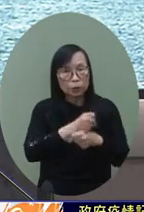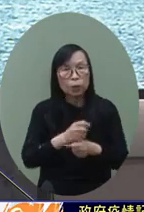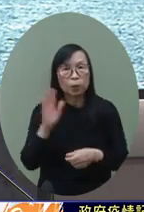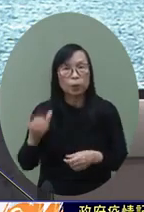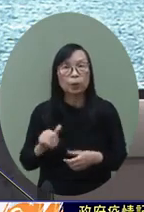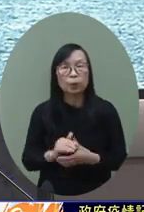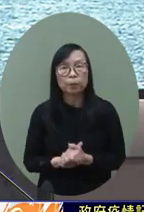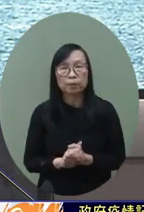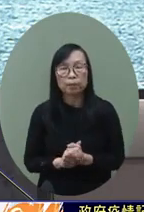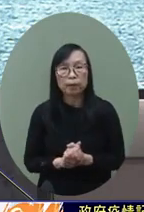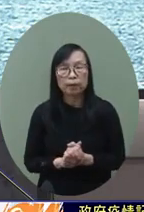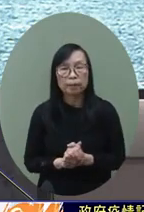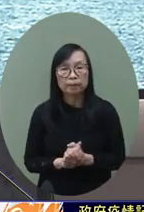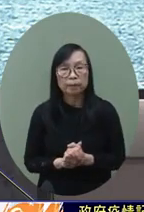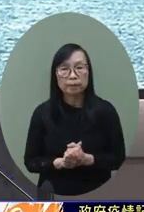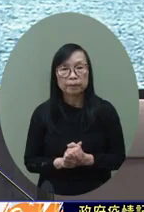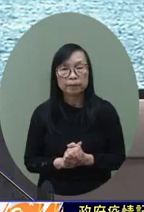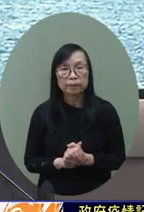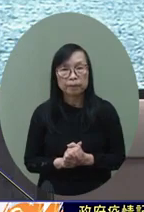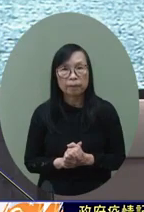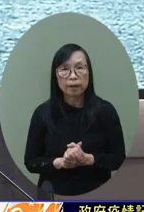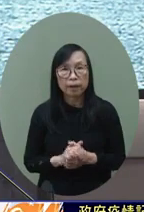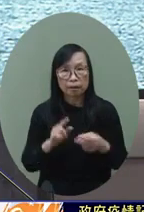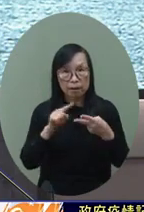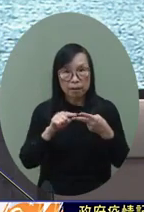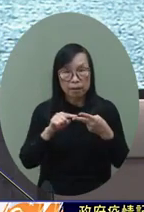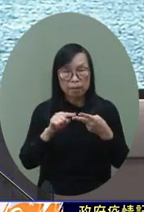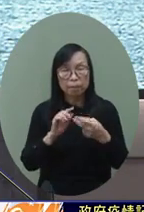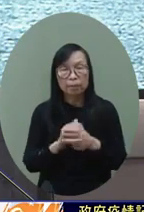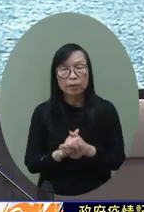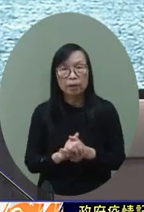And the second point, I think, is through observation of the vaccination